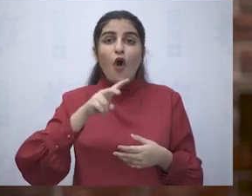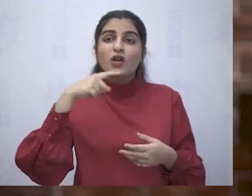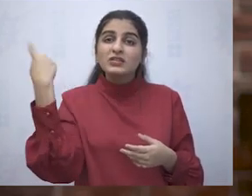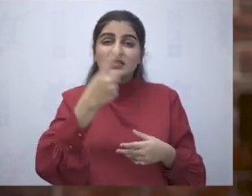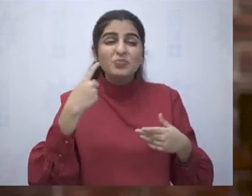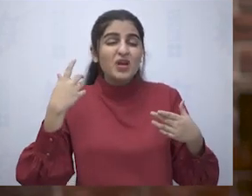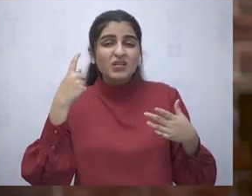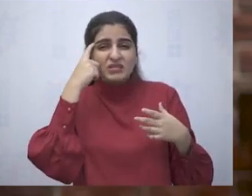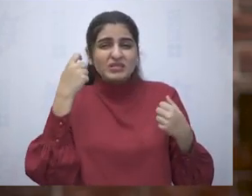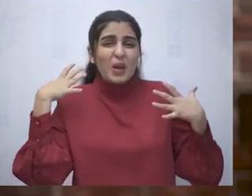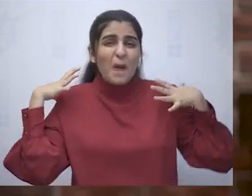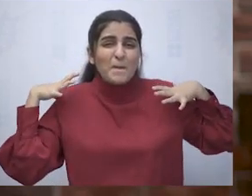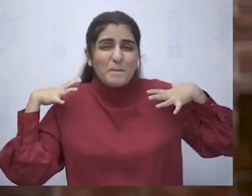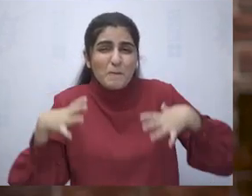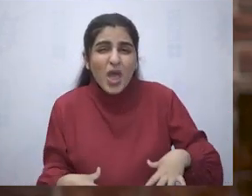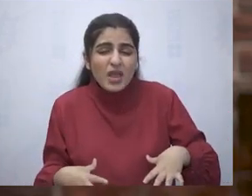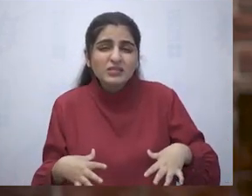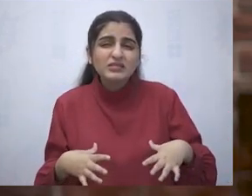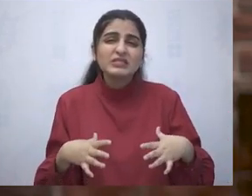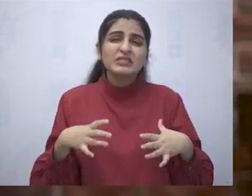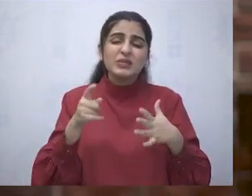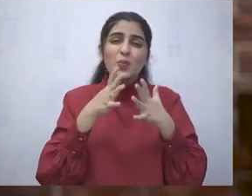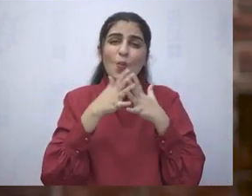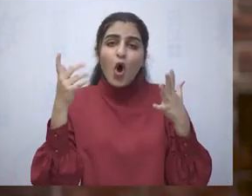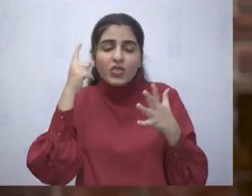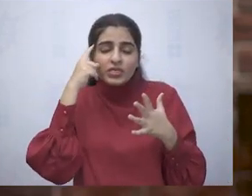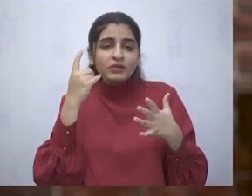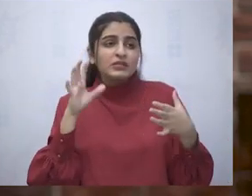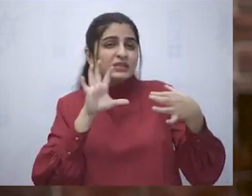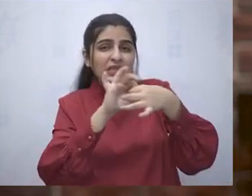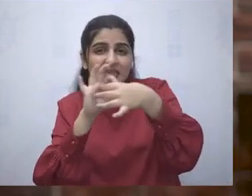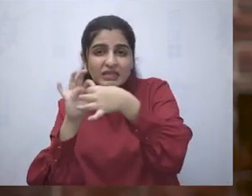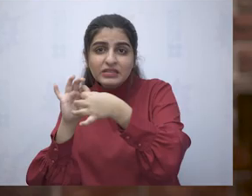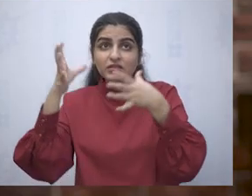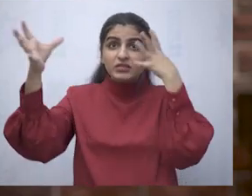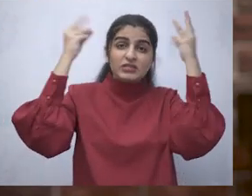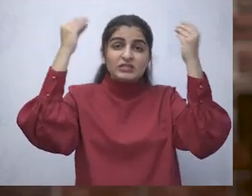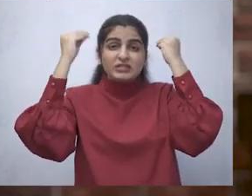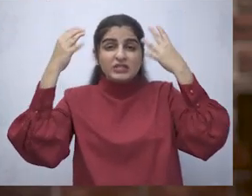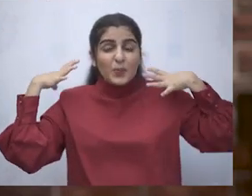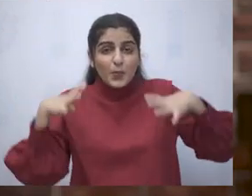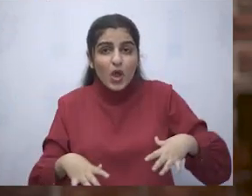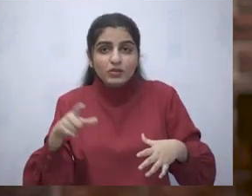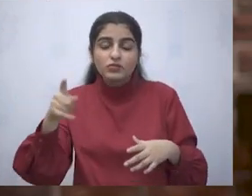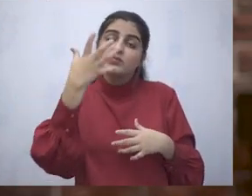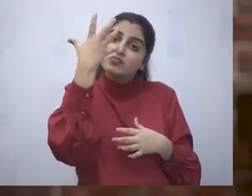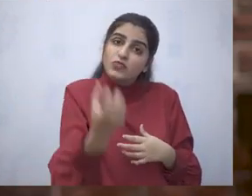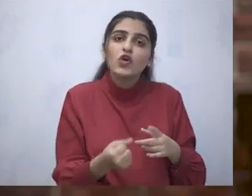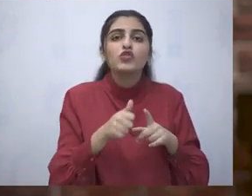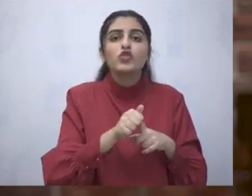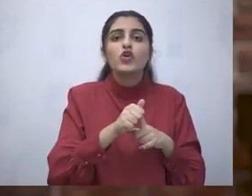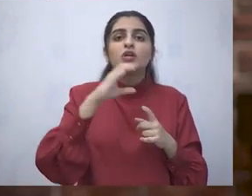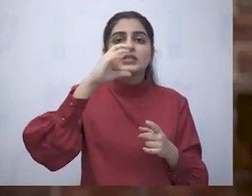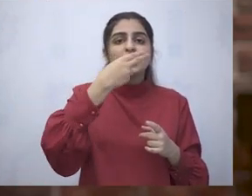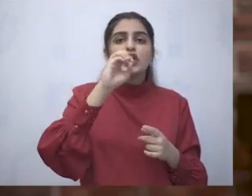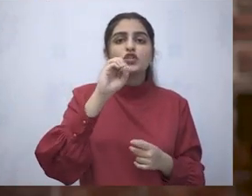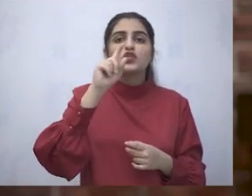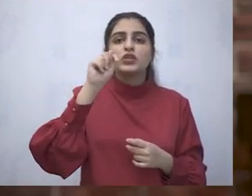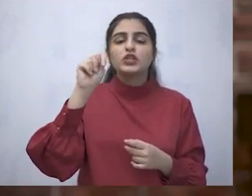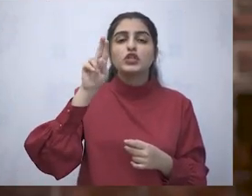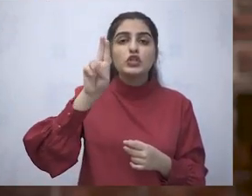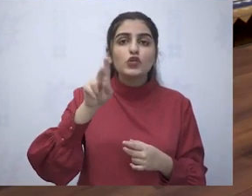For those of you who have struggled to keep kids entertained and engaged in knowledge-seeking activities, do download the